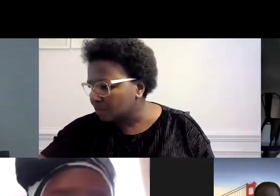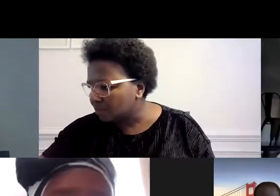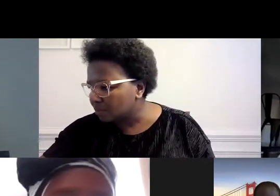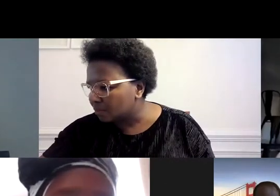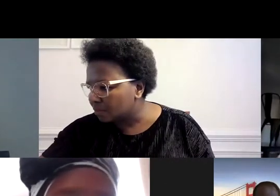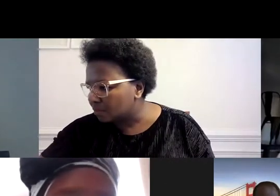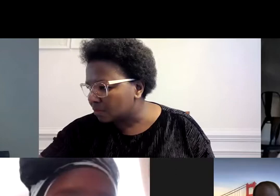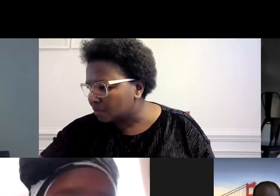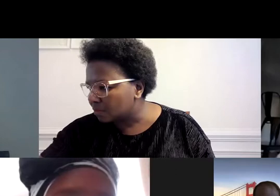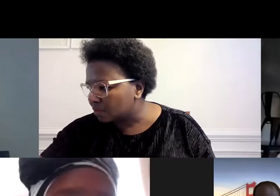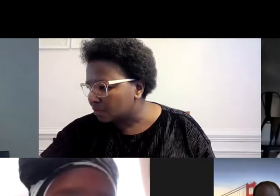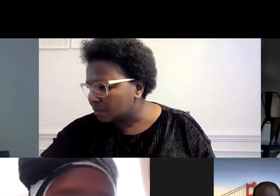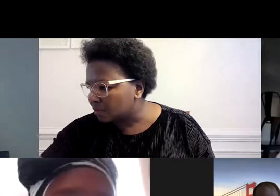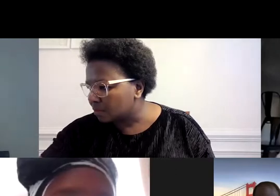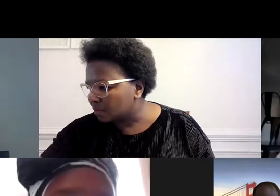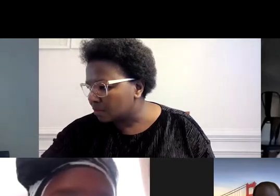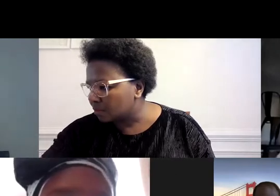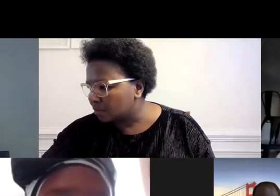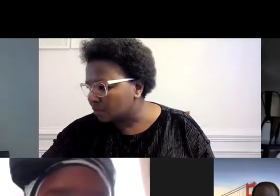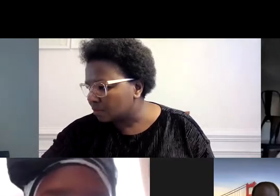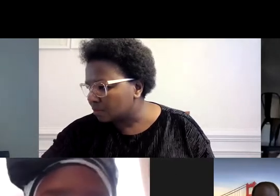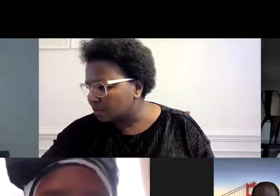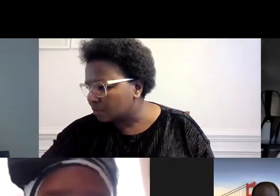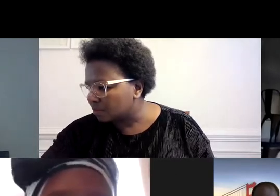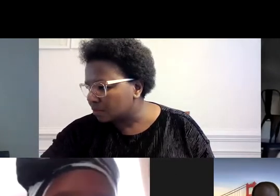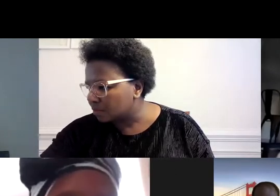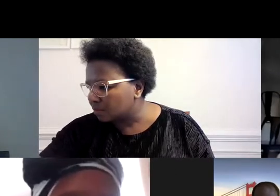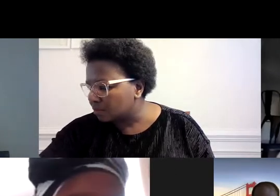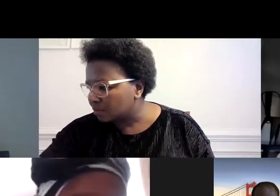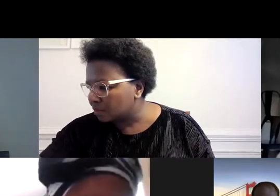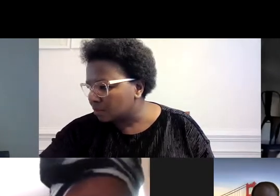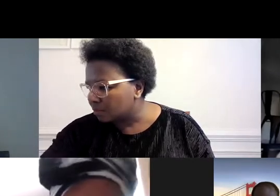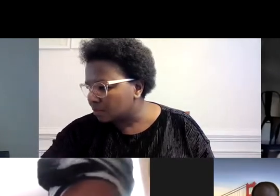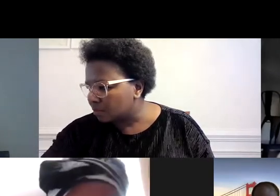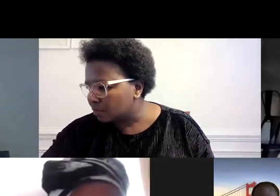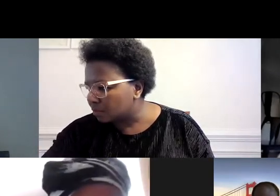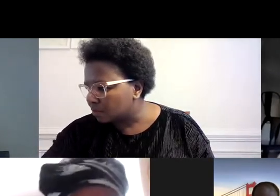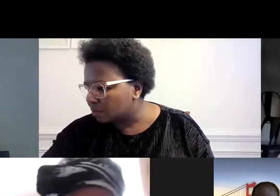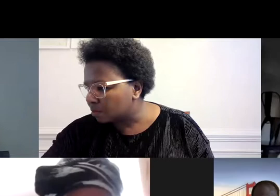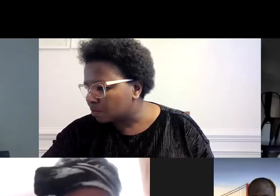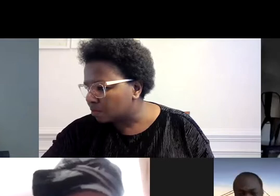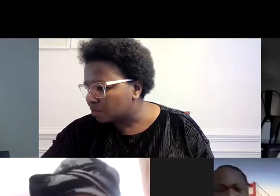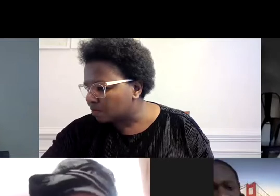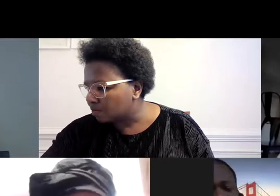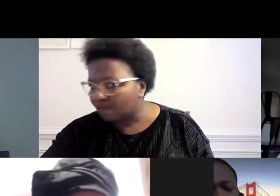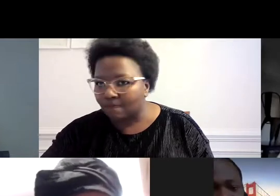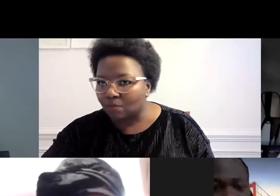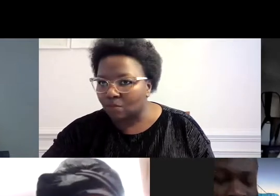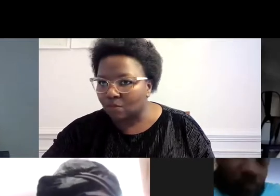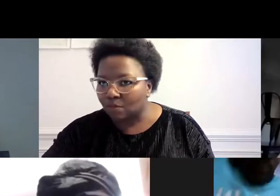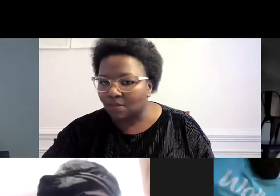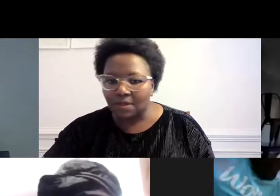greeting, because I think he or she struggled to come in. Can you all hear me? I think I'm